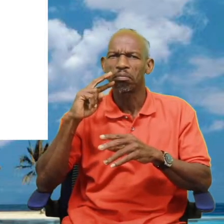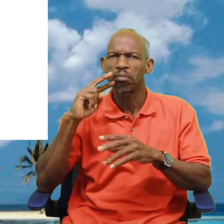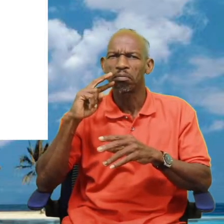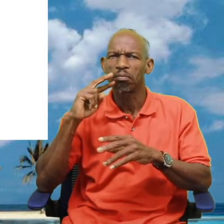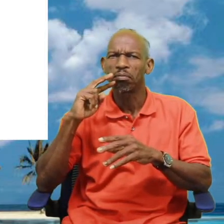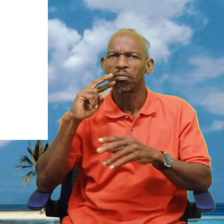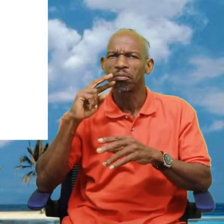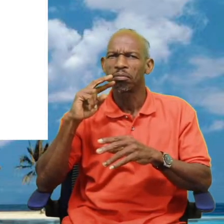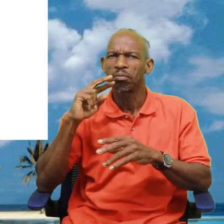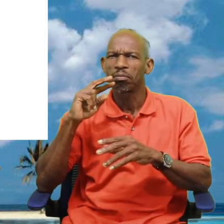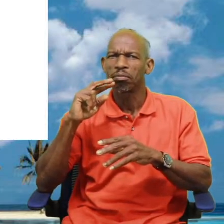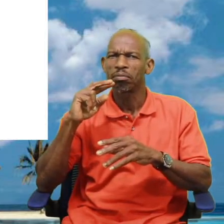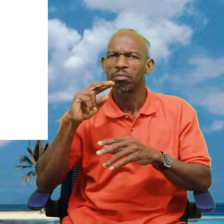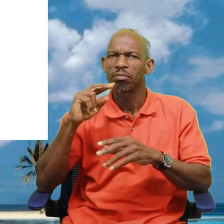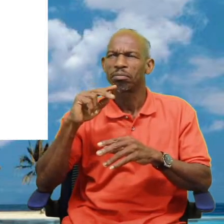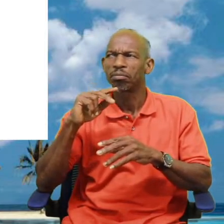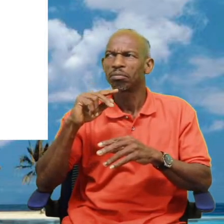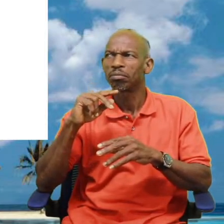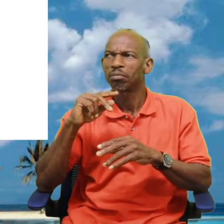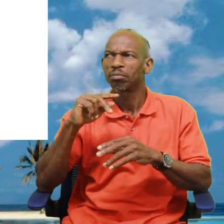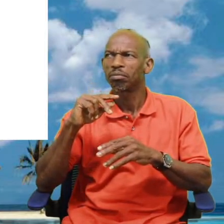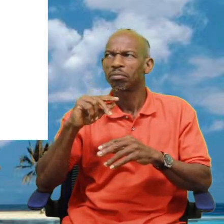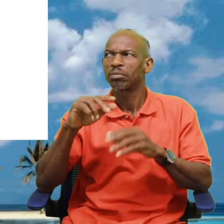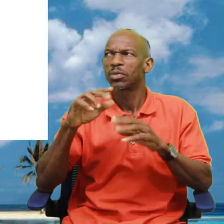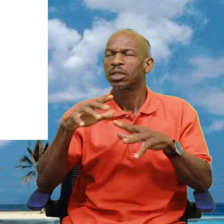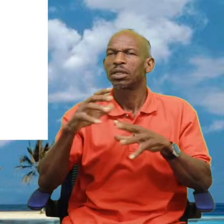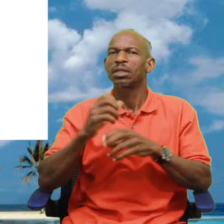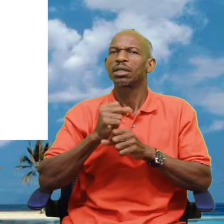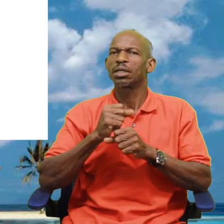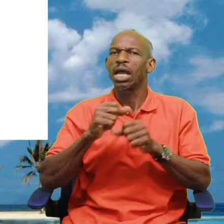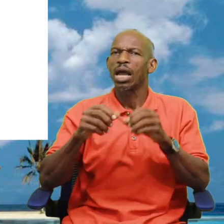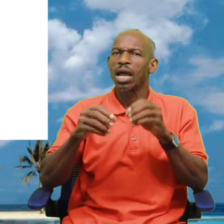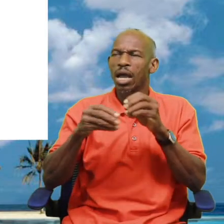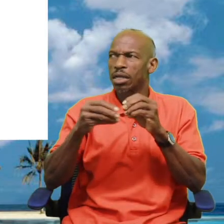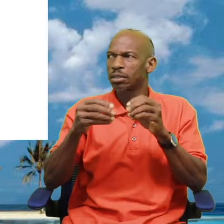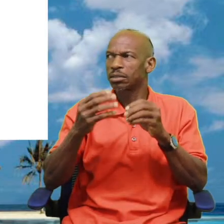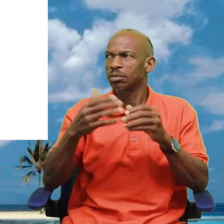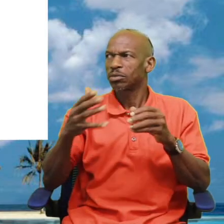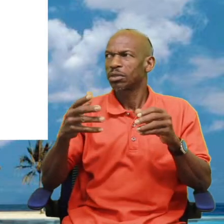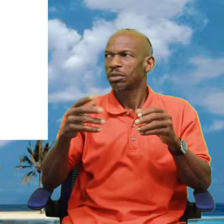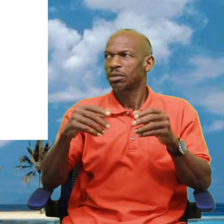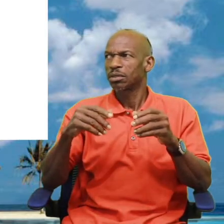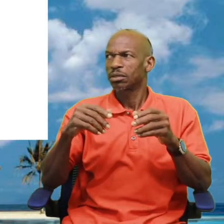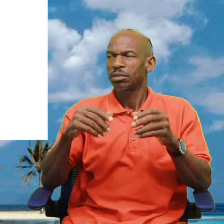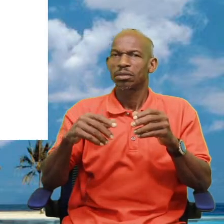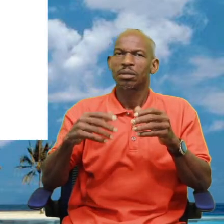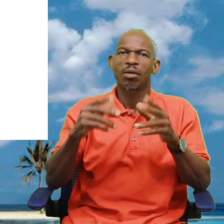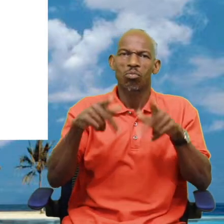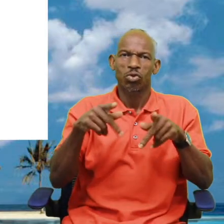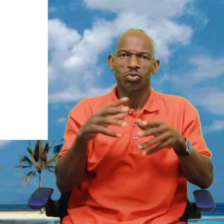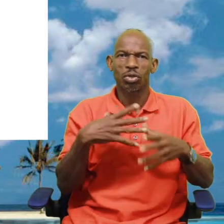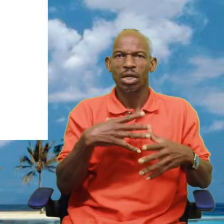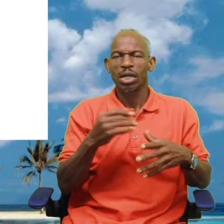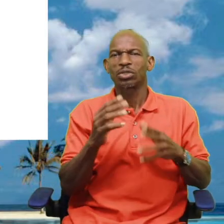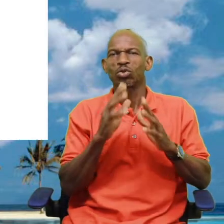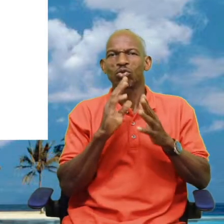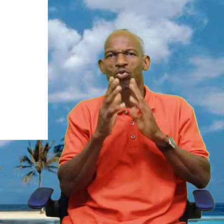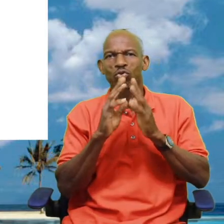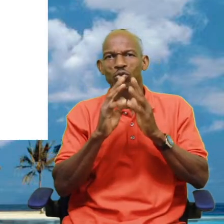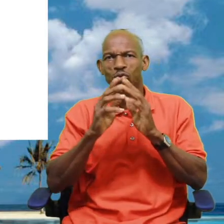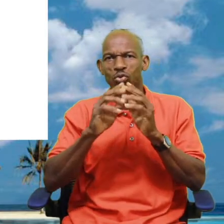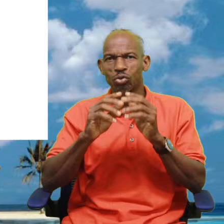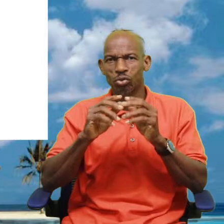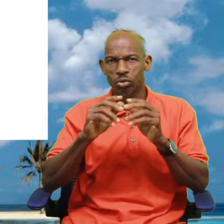not an adjective, but we could get an adjective from talk, right? Somebody who likes to talk, we call them, we say they